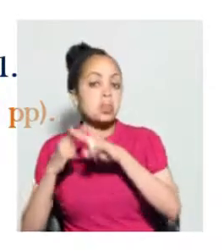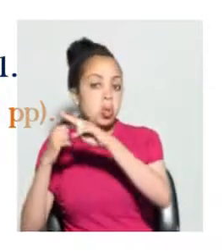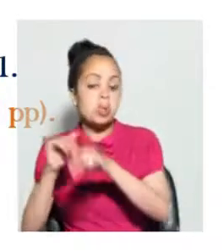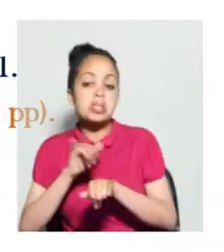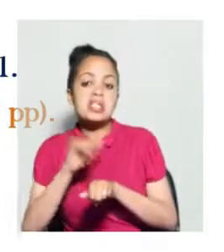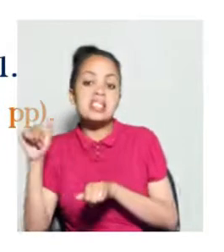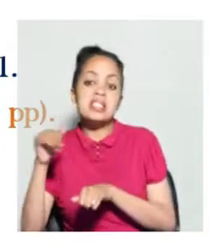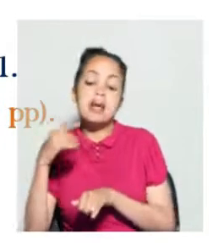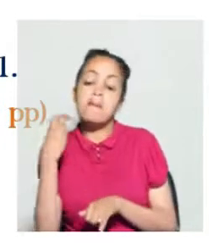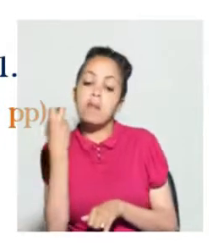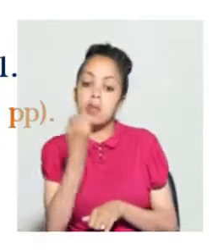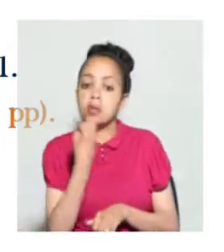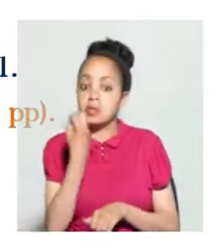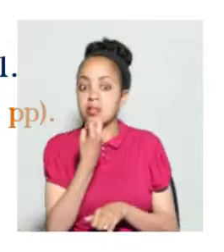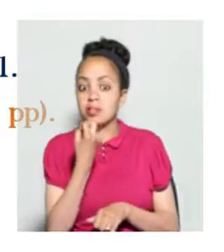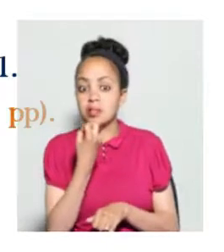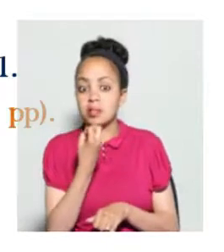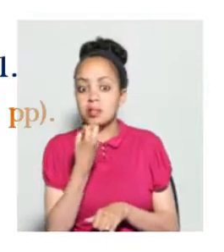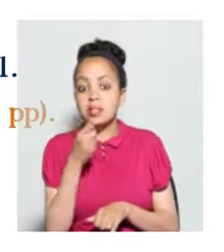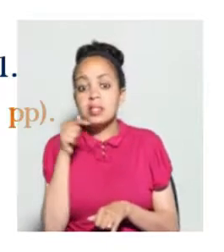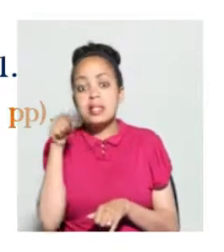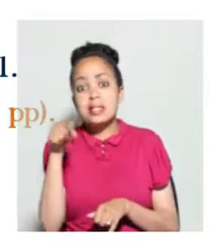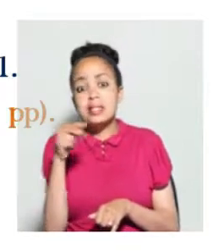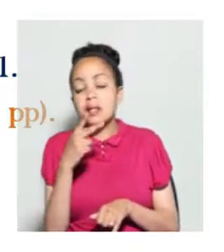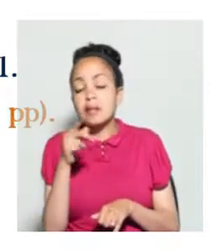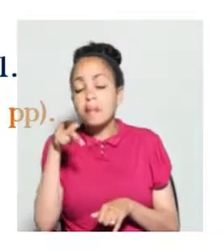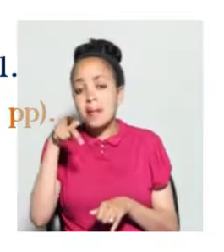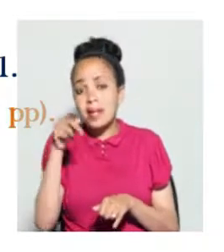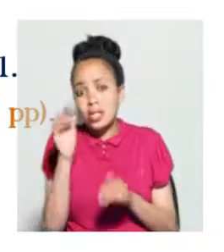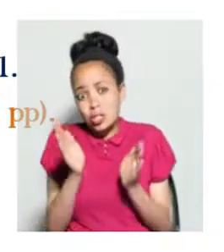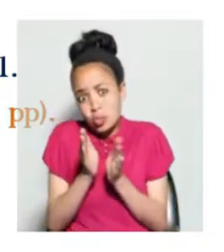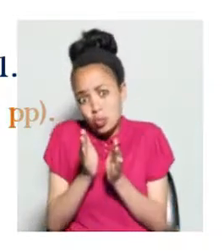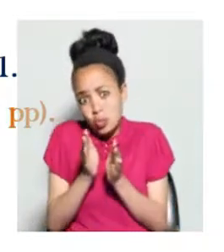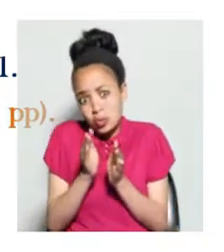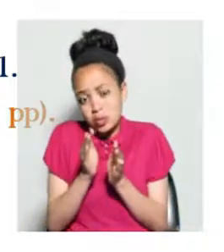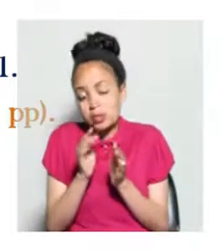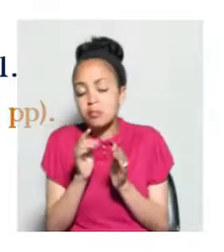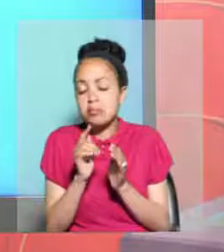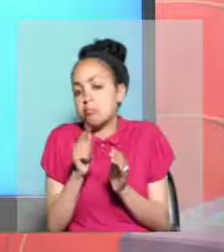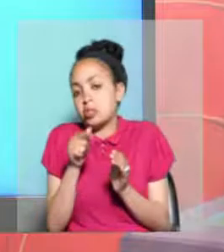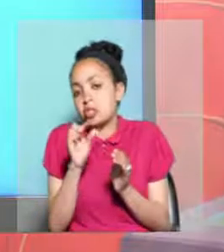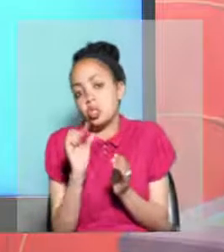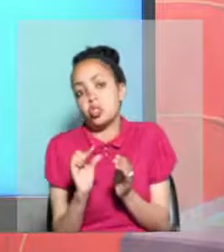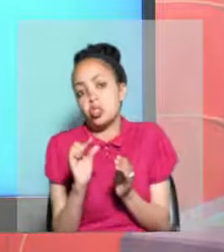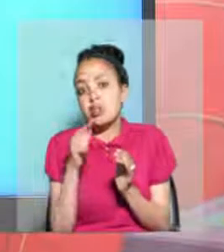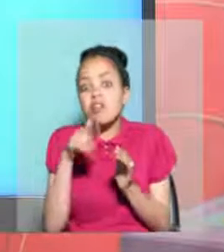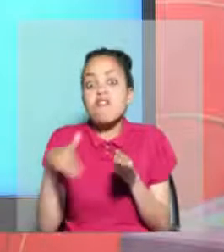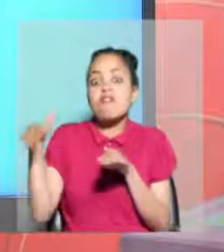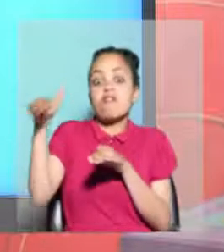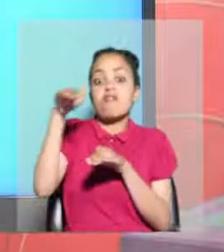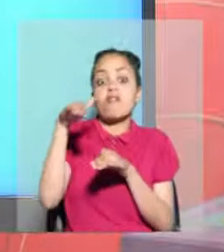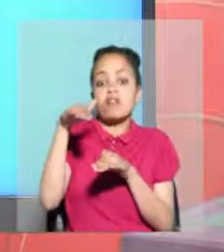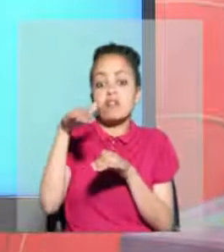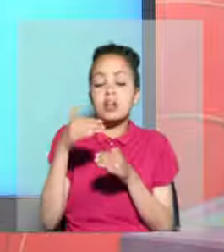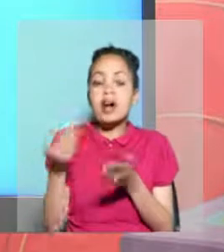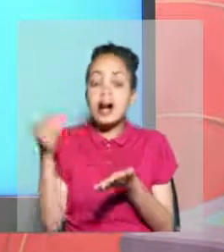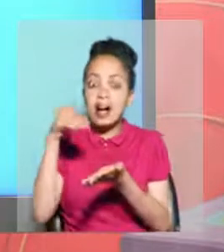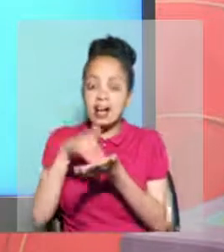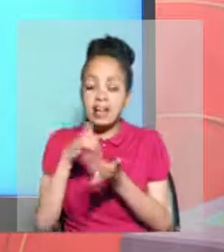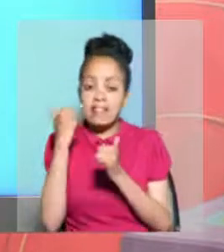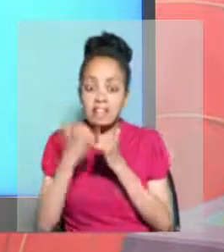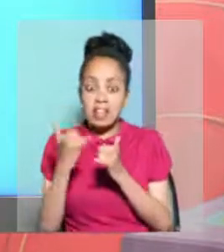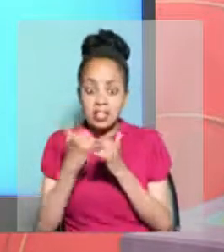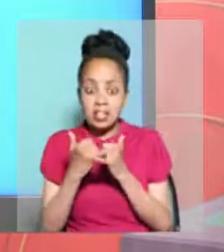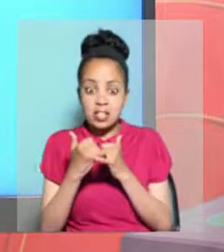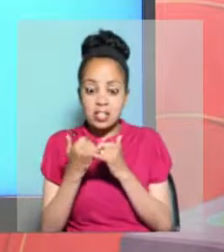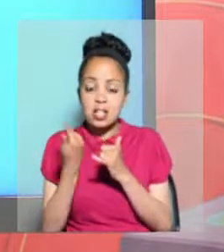character of P small is not expressed in this manner because it's recessive. And again,